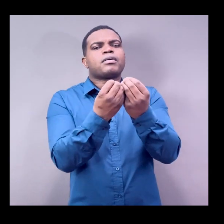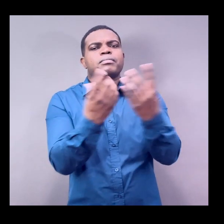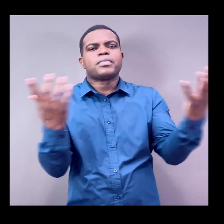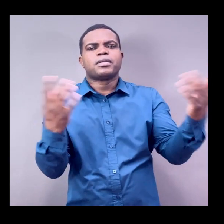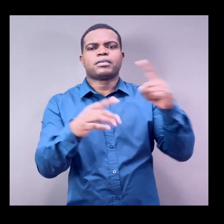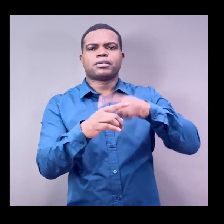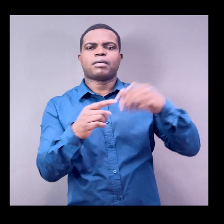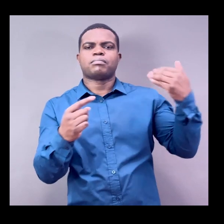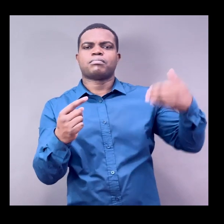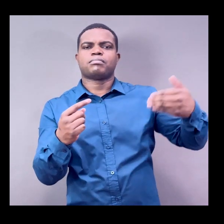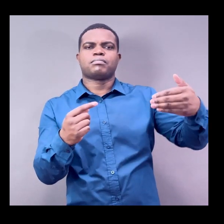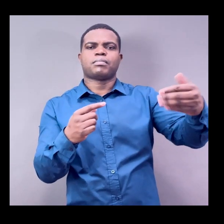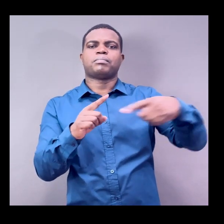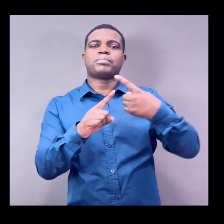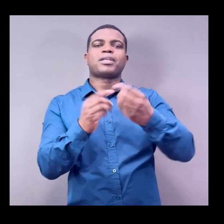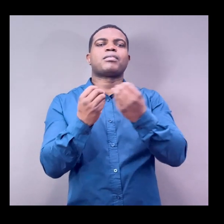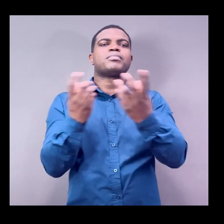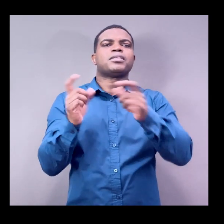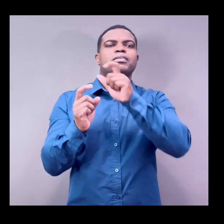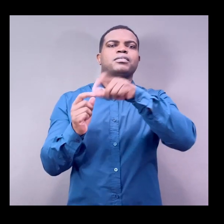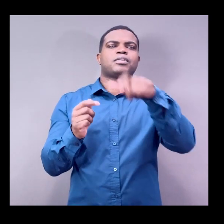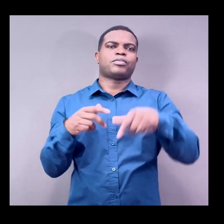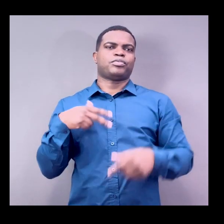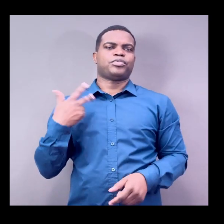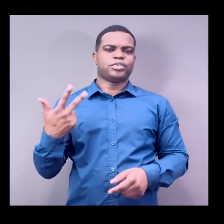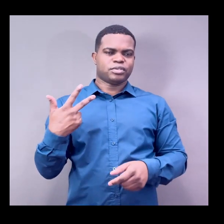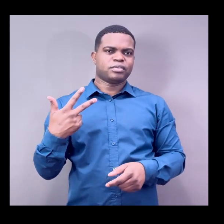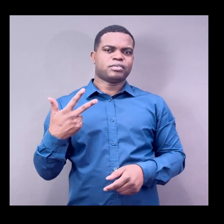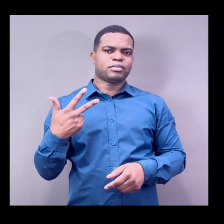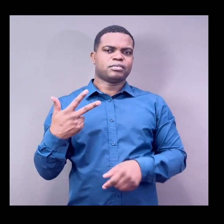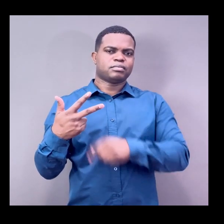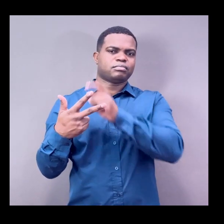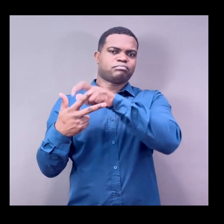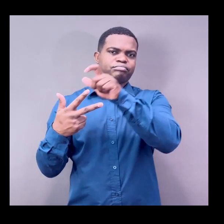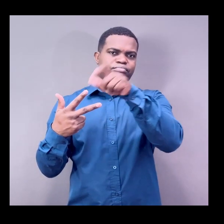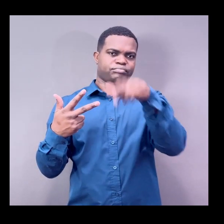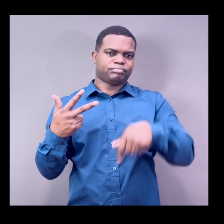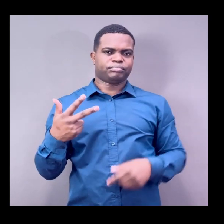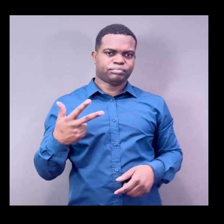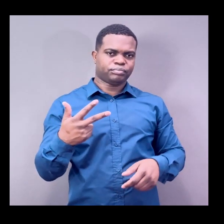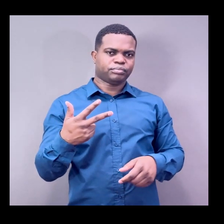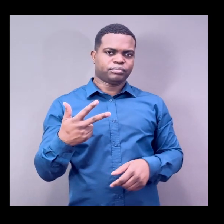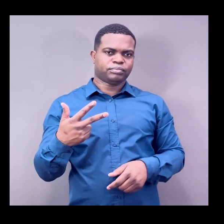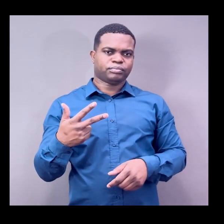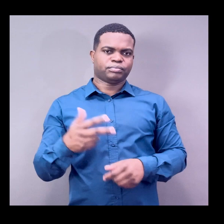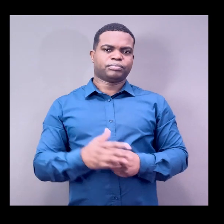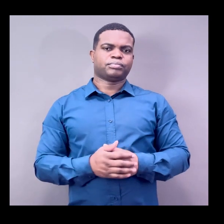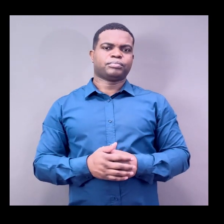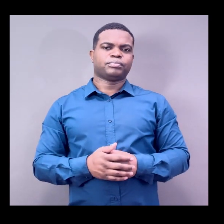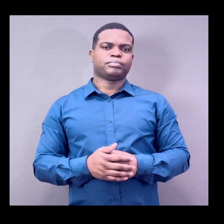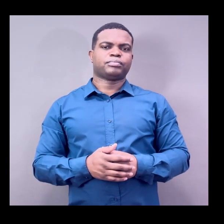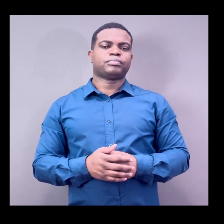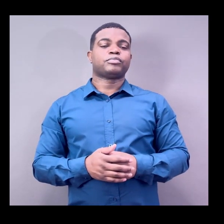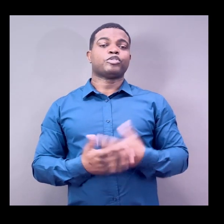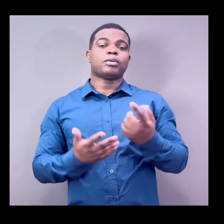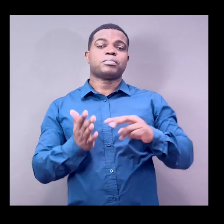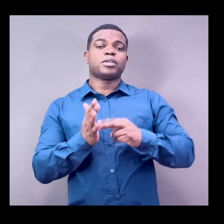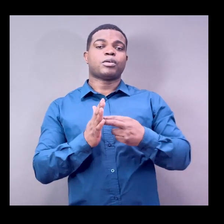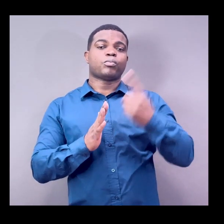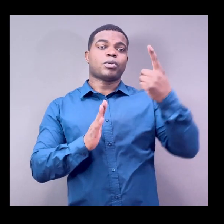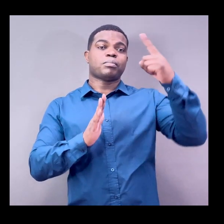quantity. Okay, so you are going to be, let's say you are going to be having 3 trainees in a